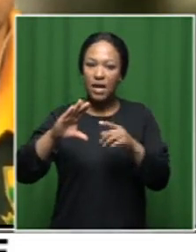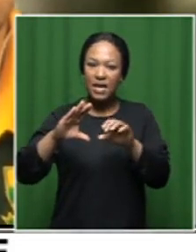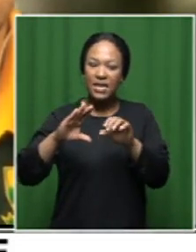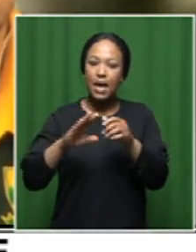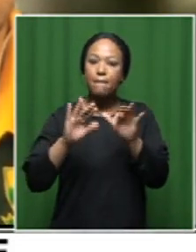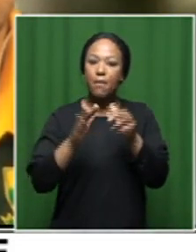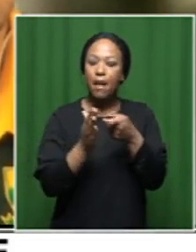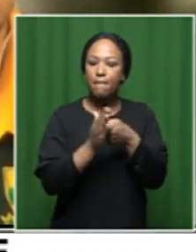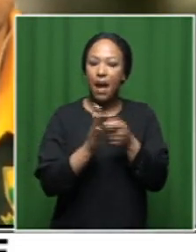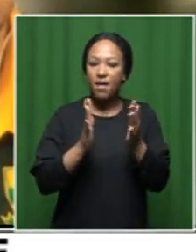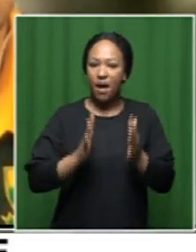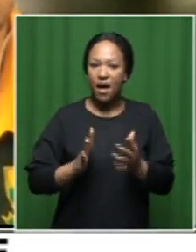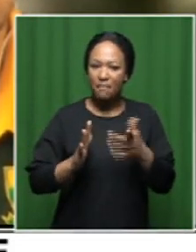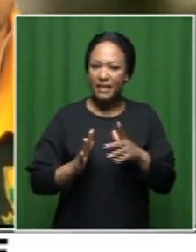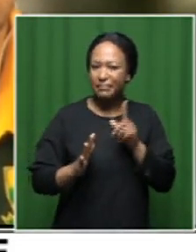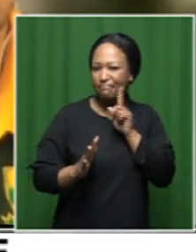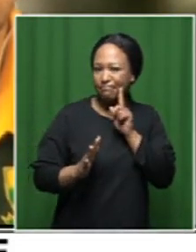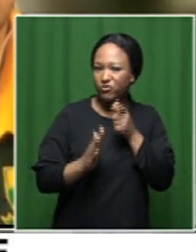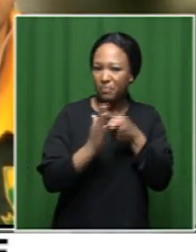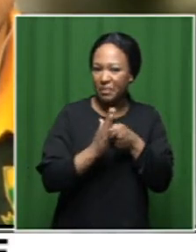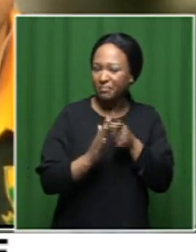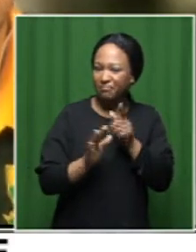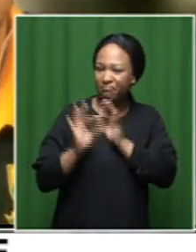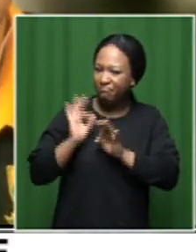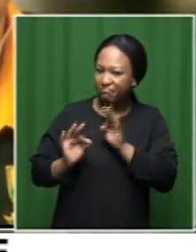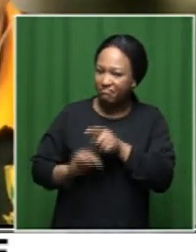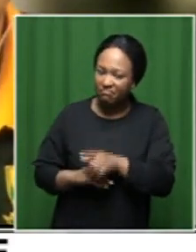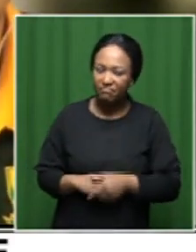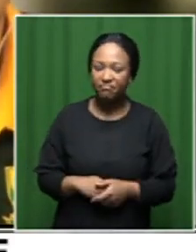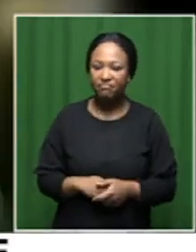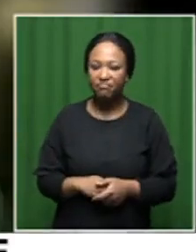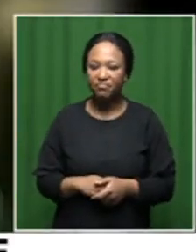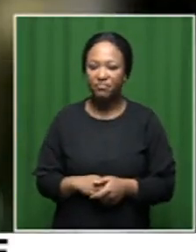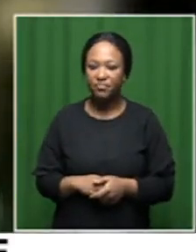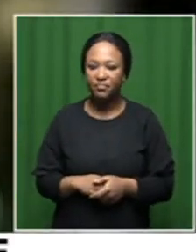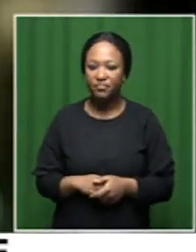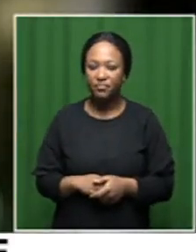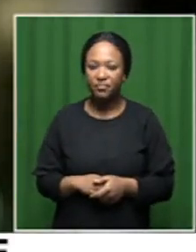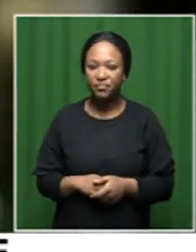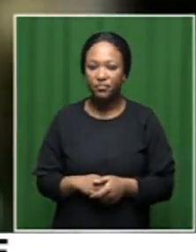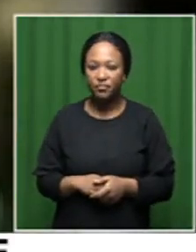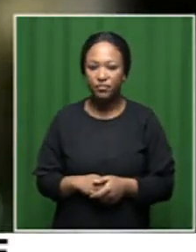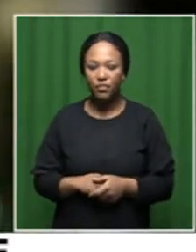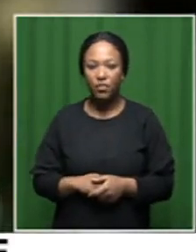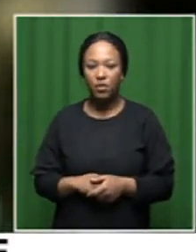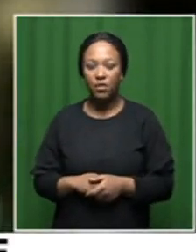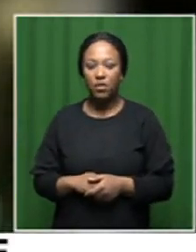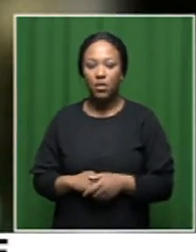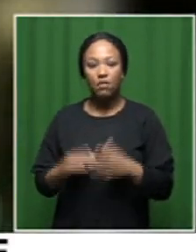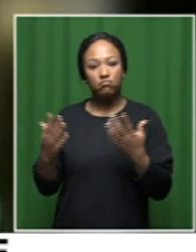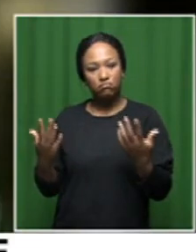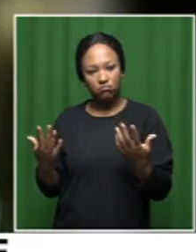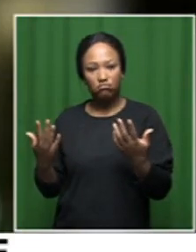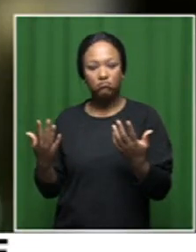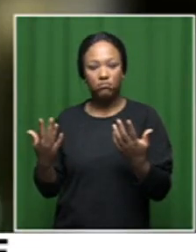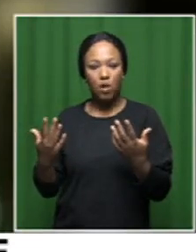home buyers. Quickly run through those for us. Yes, I mean, if you are in a market where it's